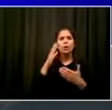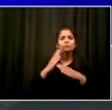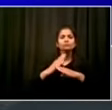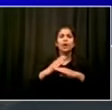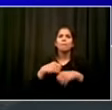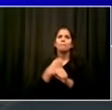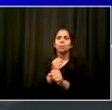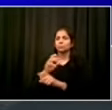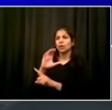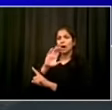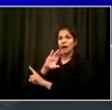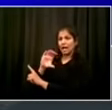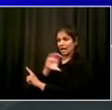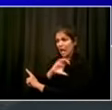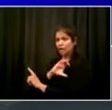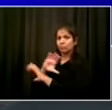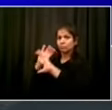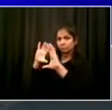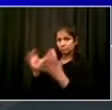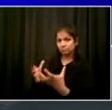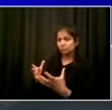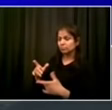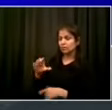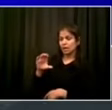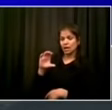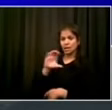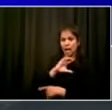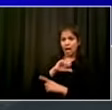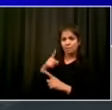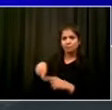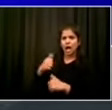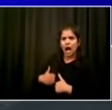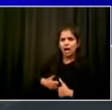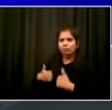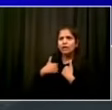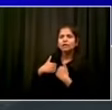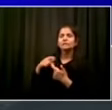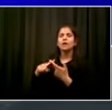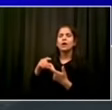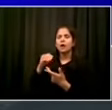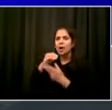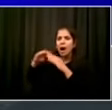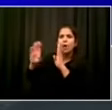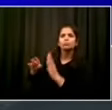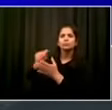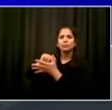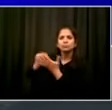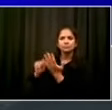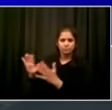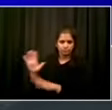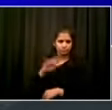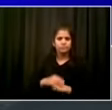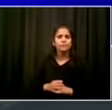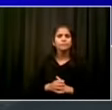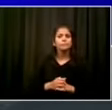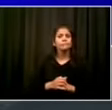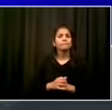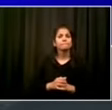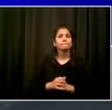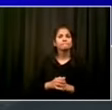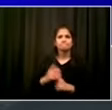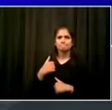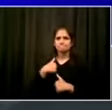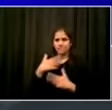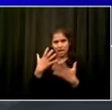make 50A as we knew it a thing of the past so we can have transparency in our disciplinary process and give the